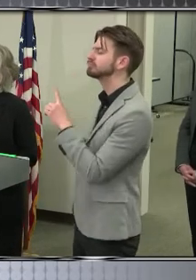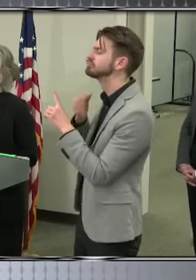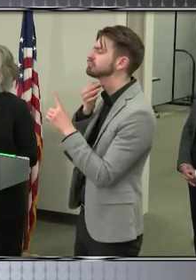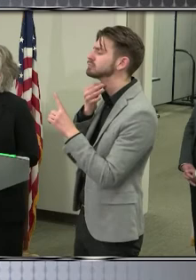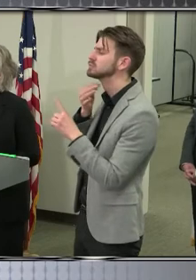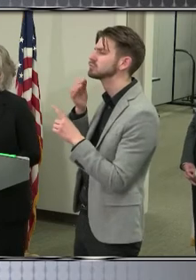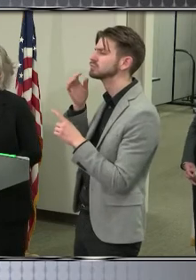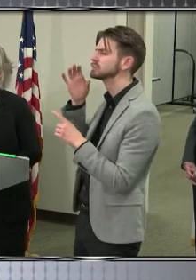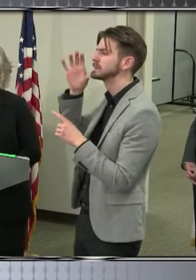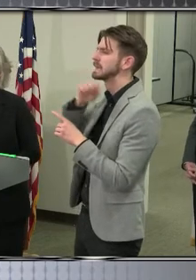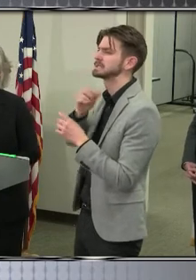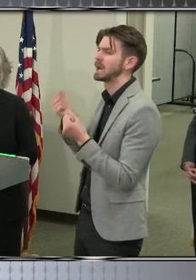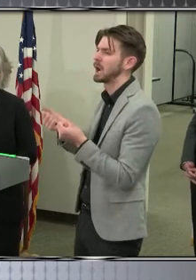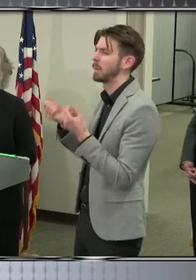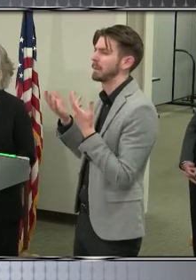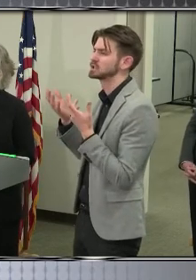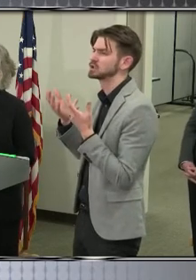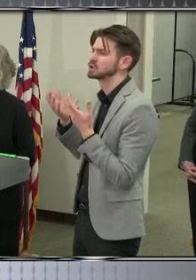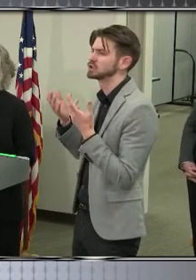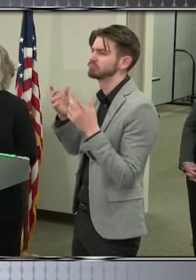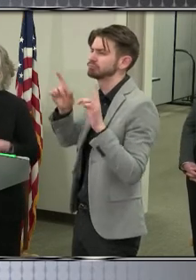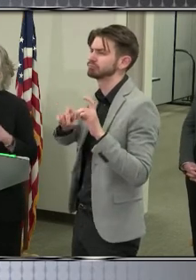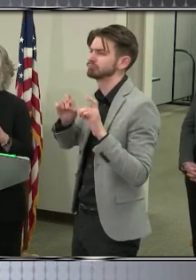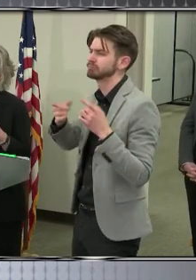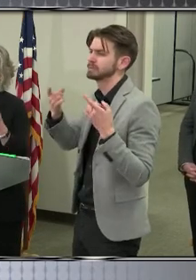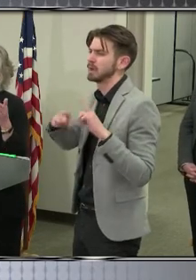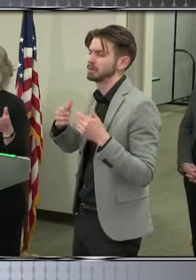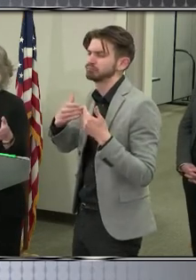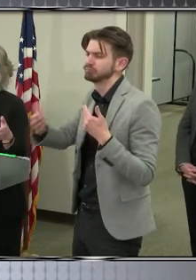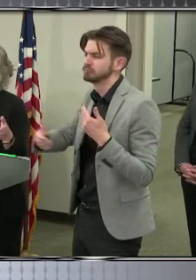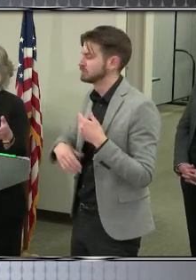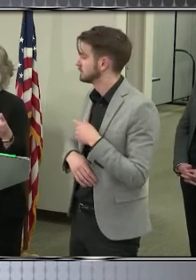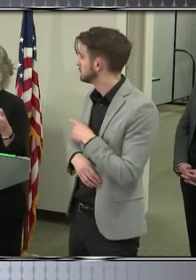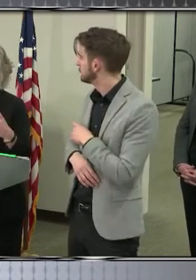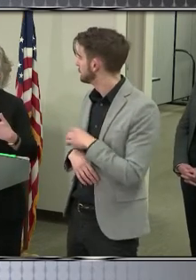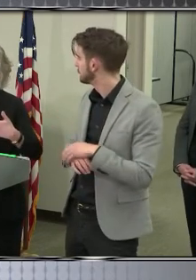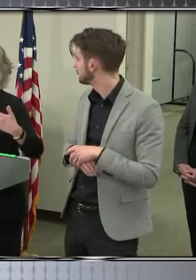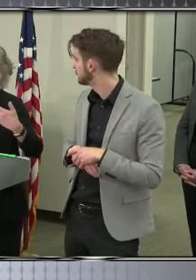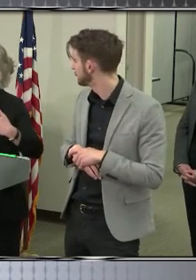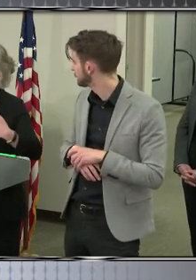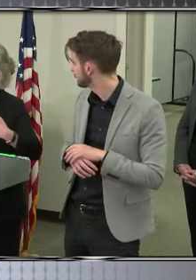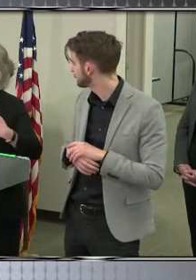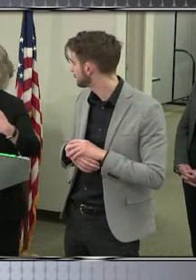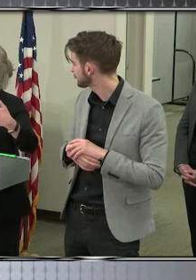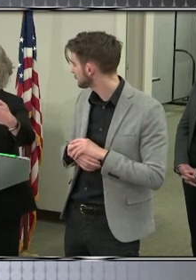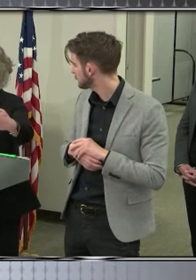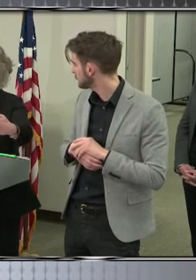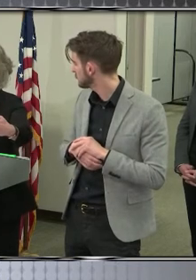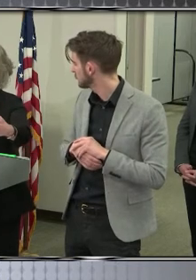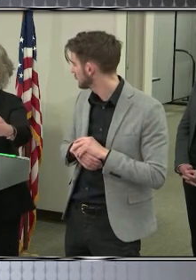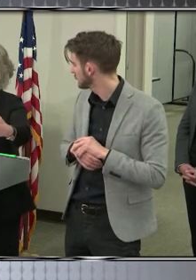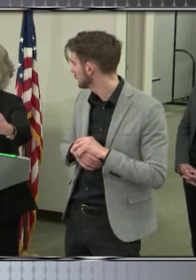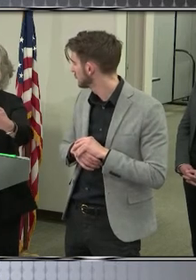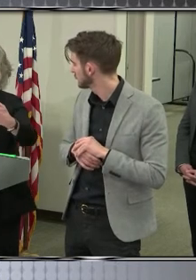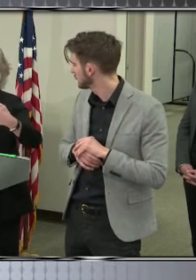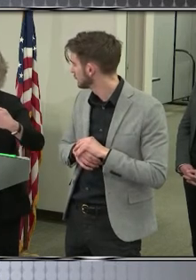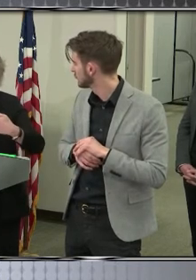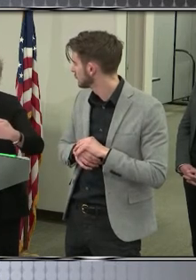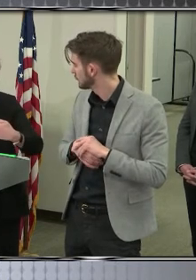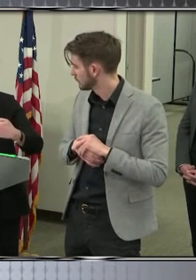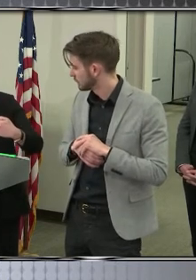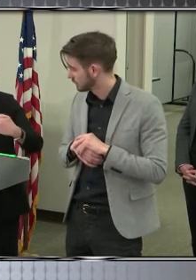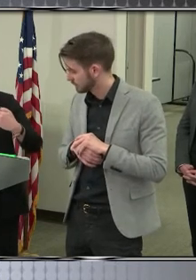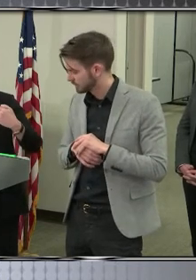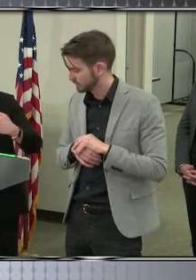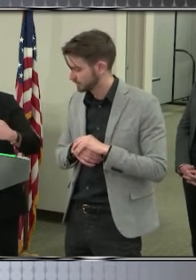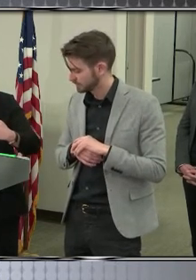Exactly. There is some variability to that. It was longer when we had to curry it to the CDC. Now that it is